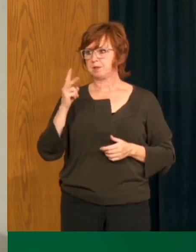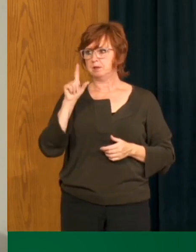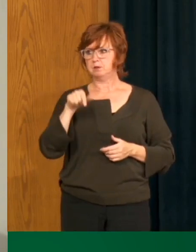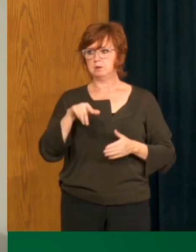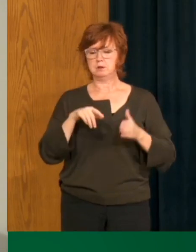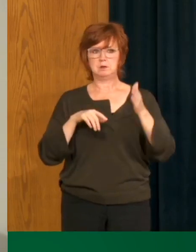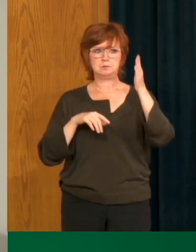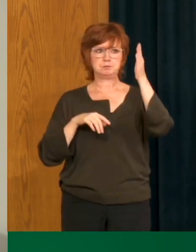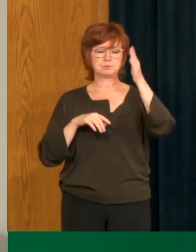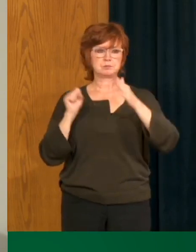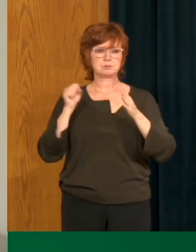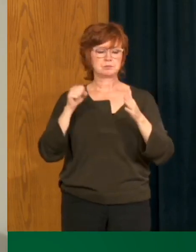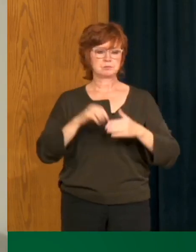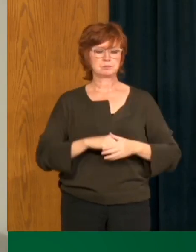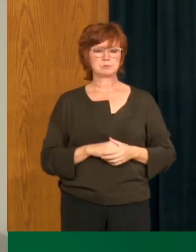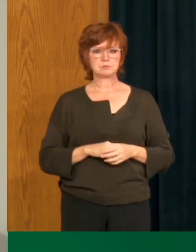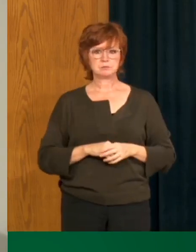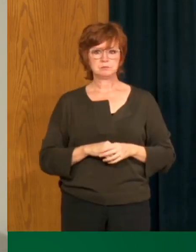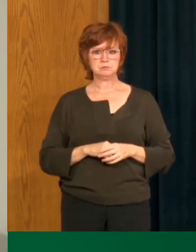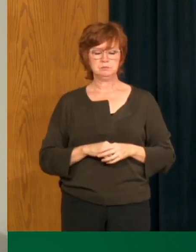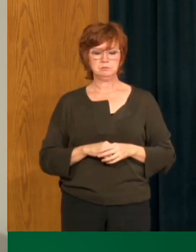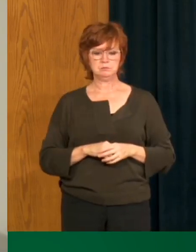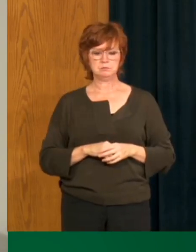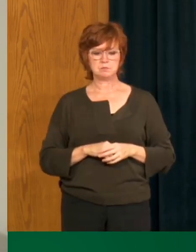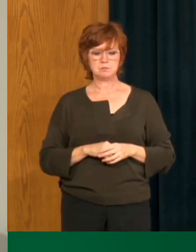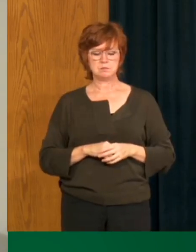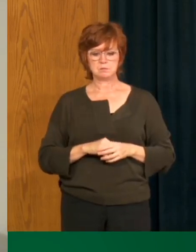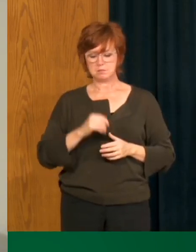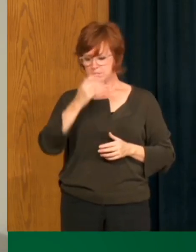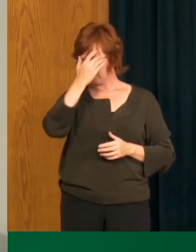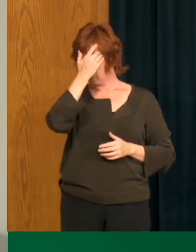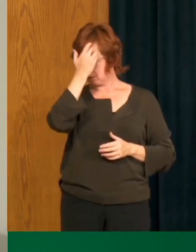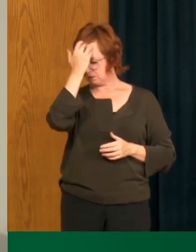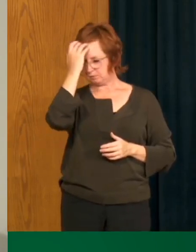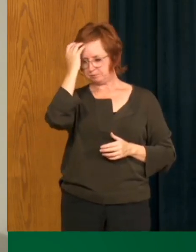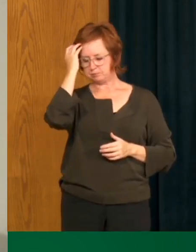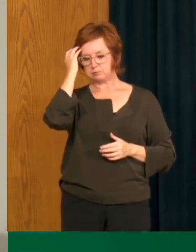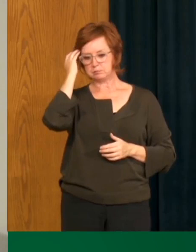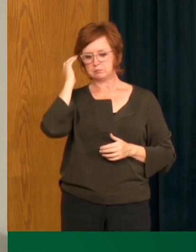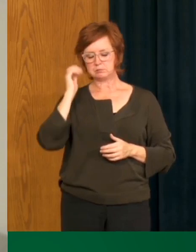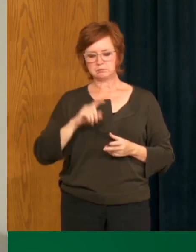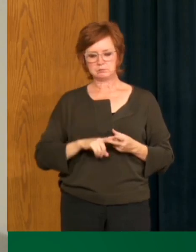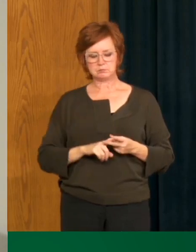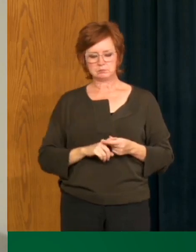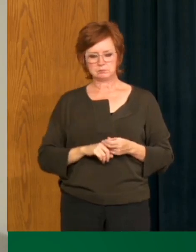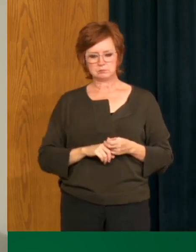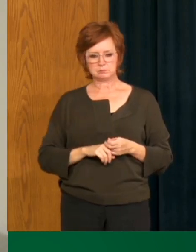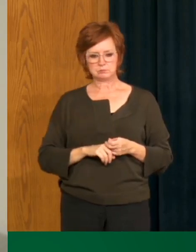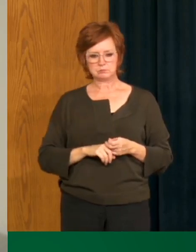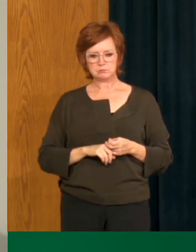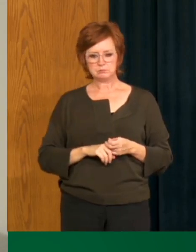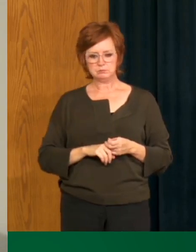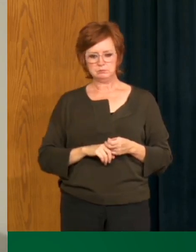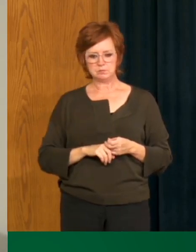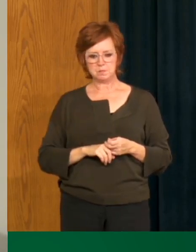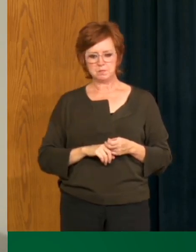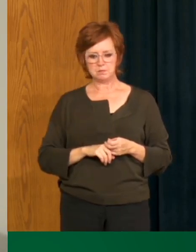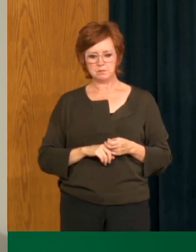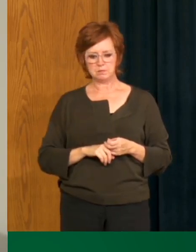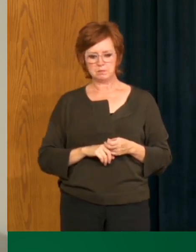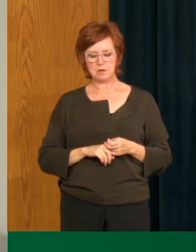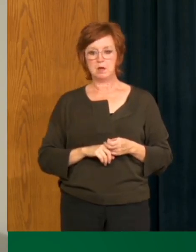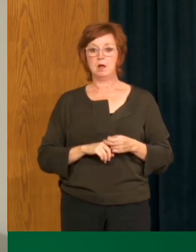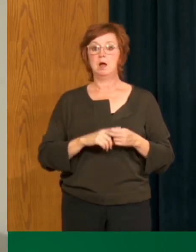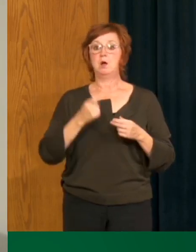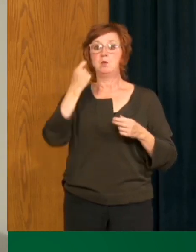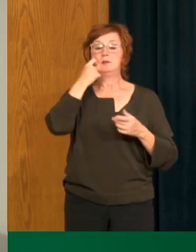Carrie? Yeah, can you clarify whether that the outbreaks in Saskatchewan at some of the Hutterite colonies are linked to the funeral